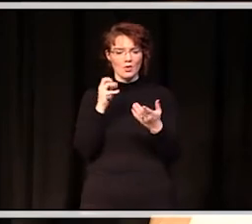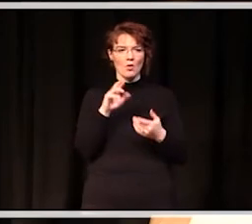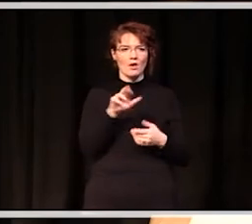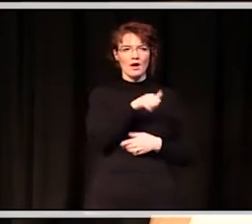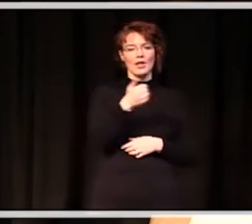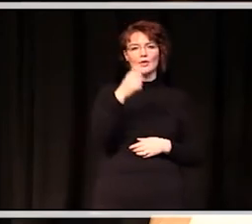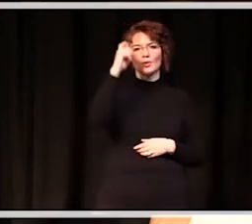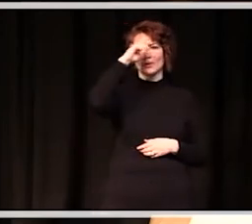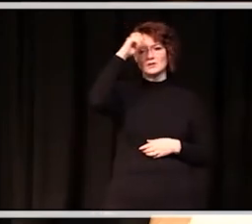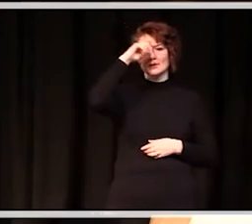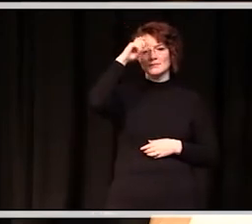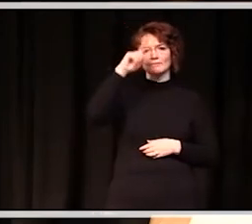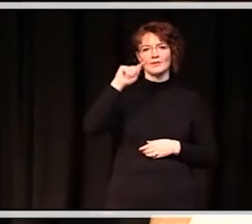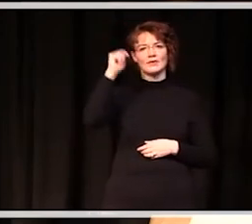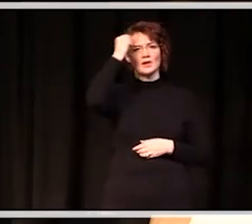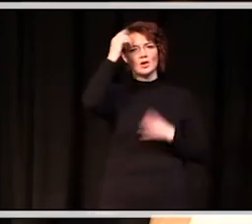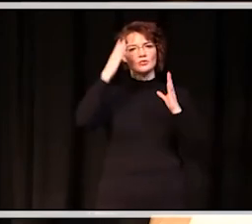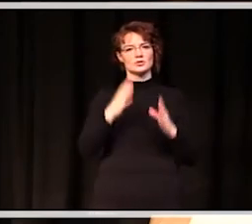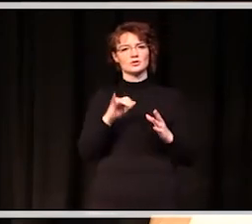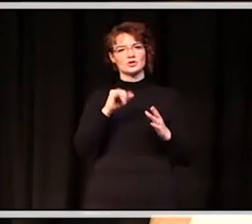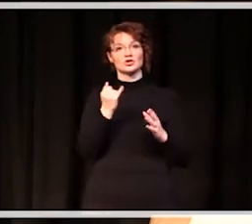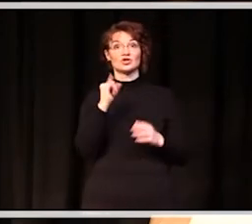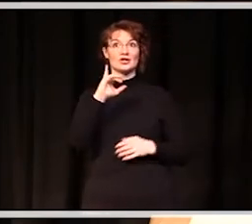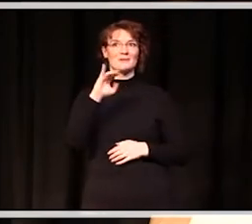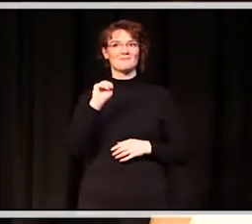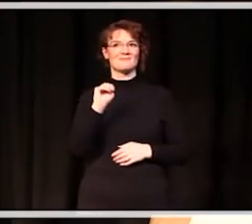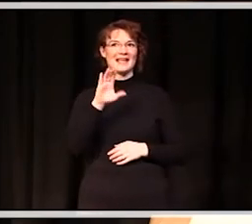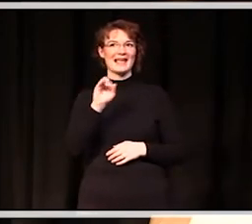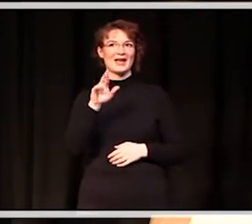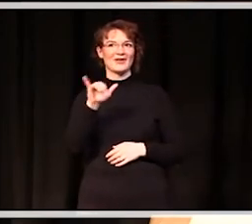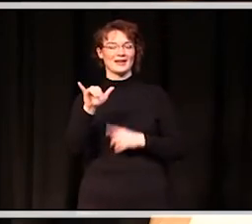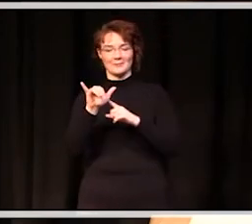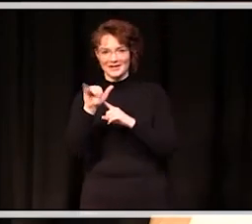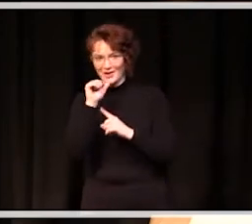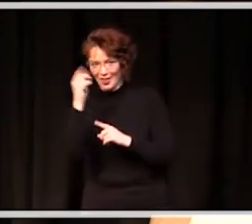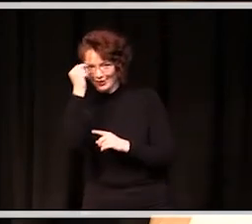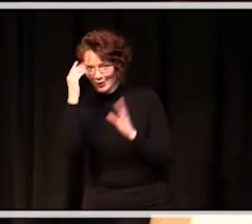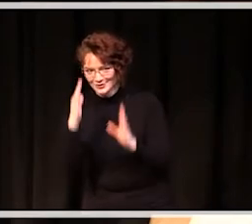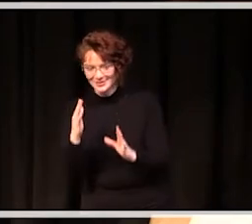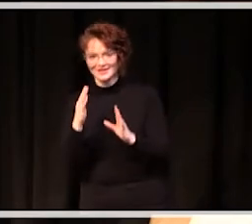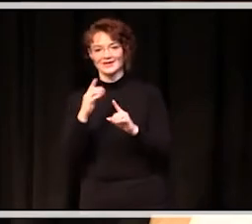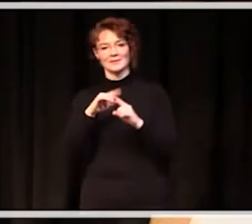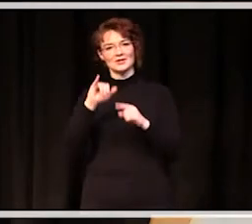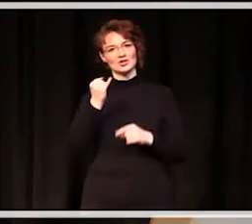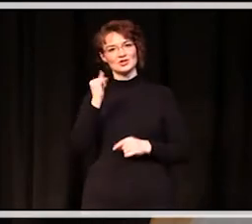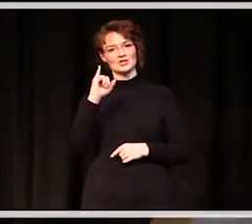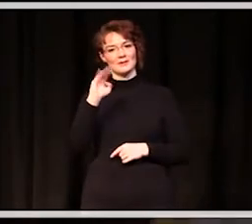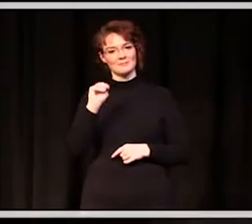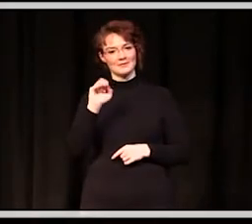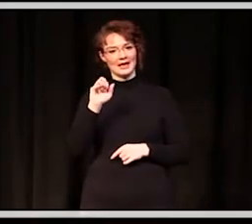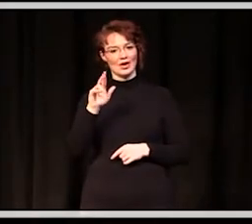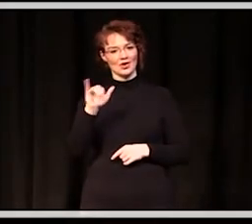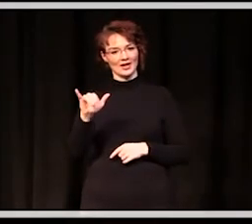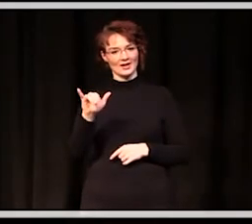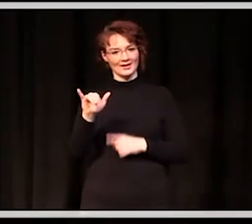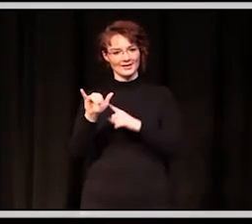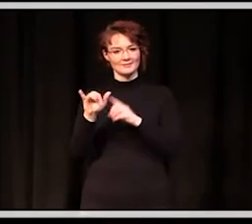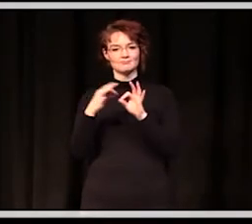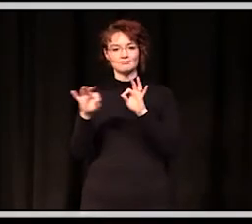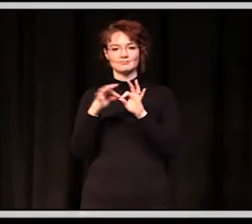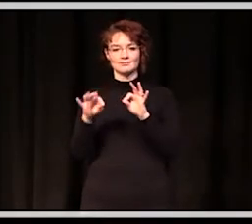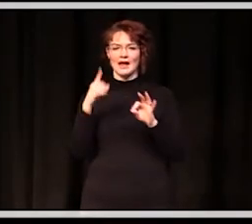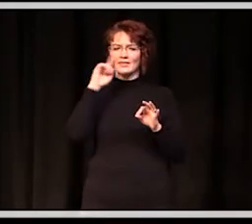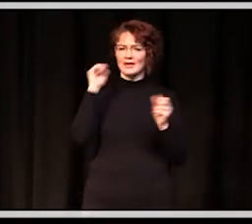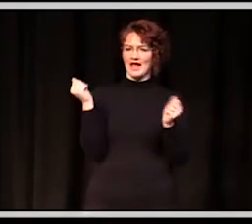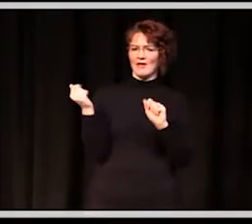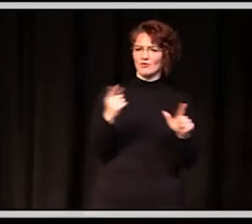by the great theologian Jim Carrey. Just kidding. But I think we got something to learn from Jim as he says these words. He says,